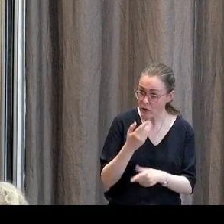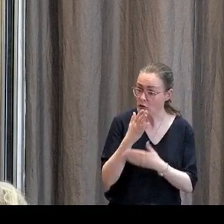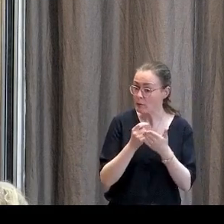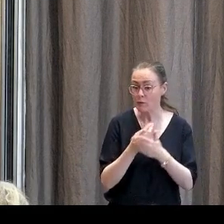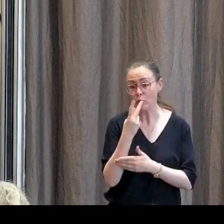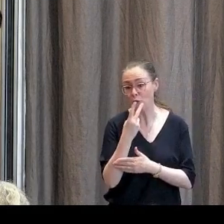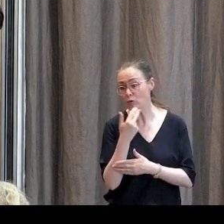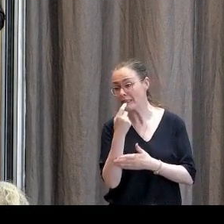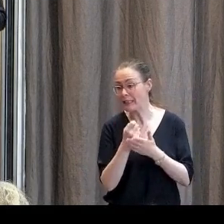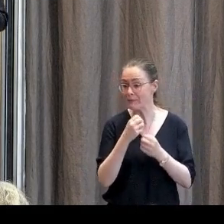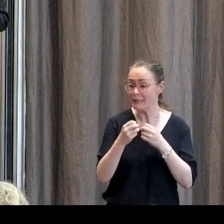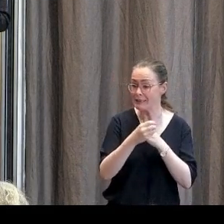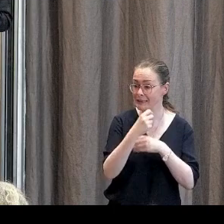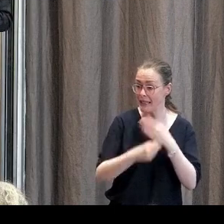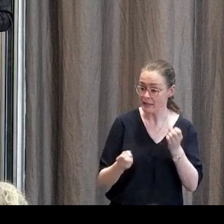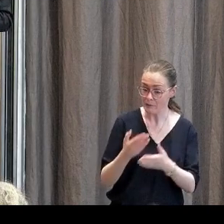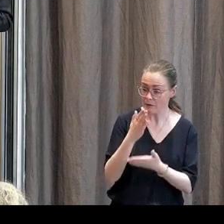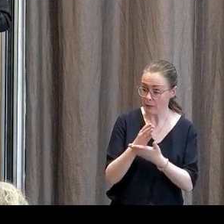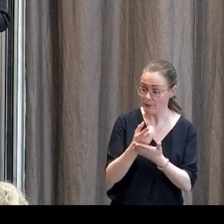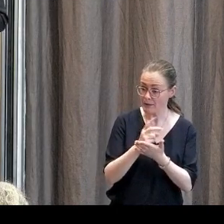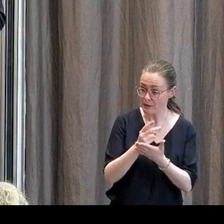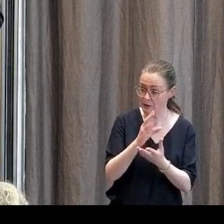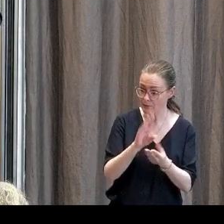2 or 3 times a day, to stop them having seizures.